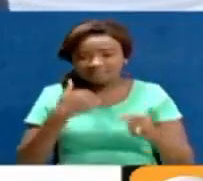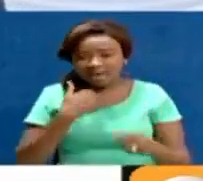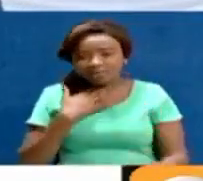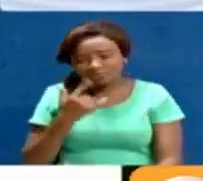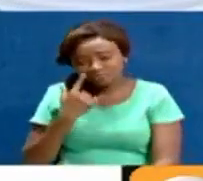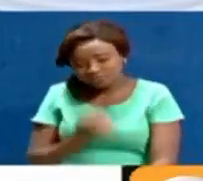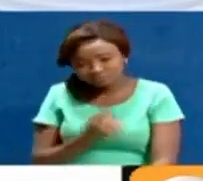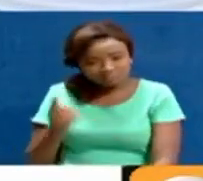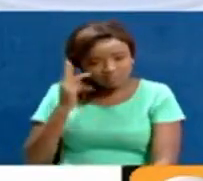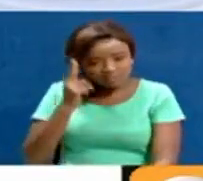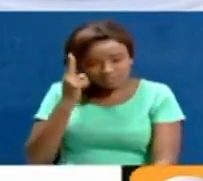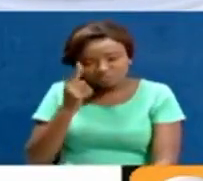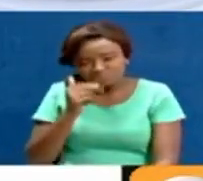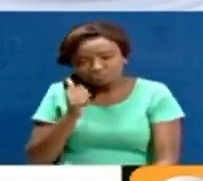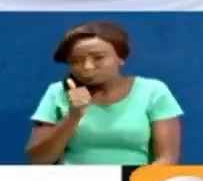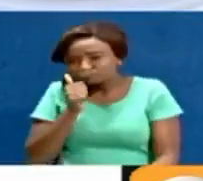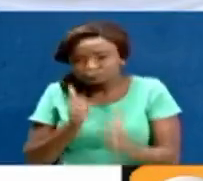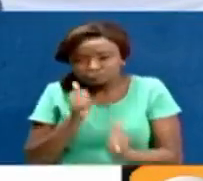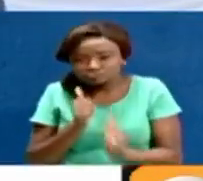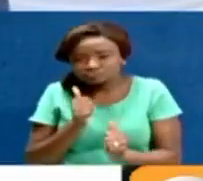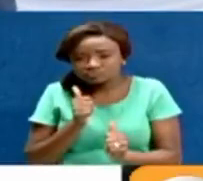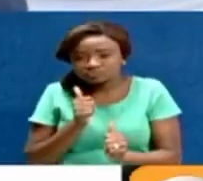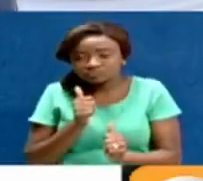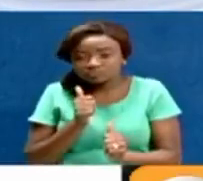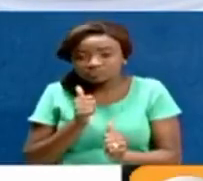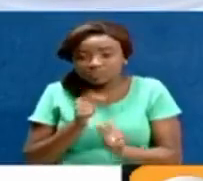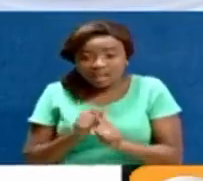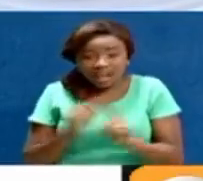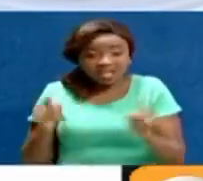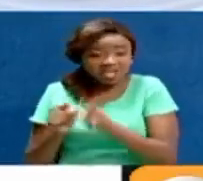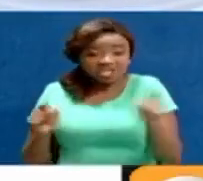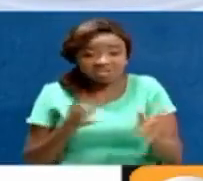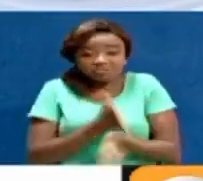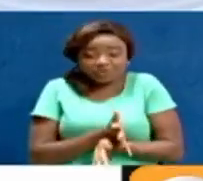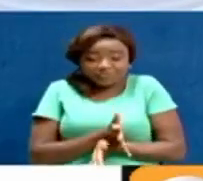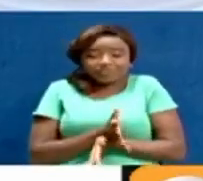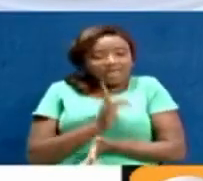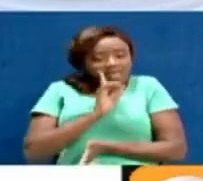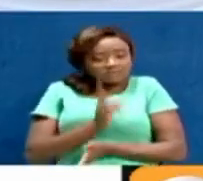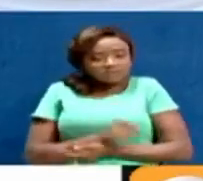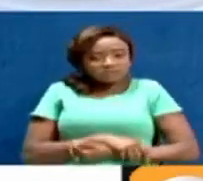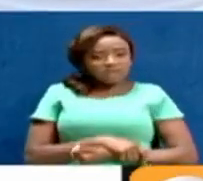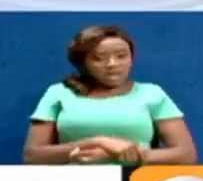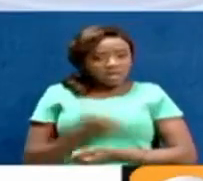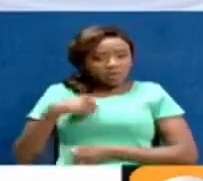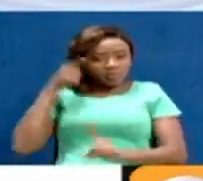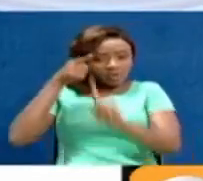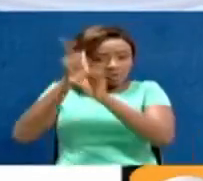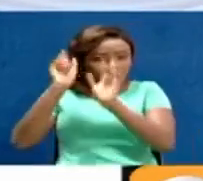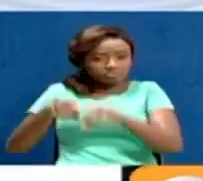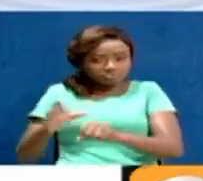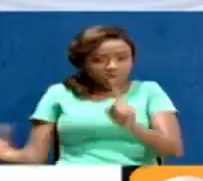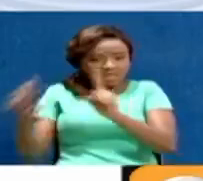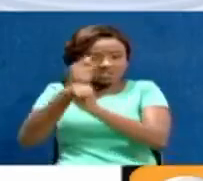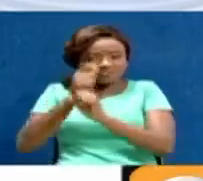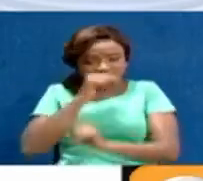I am not telling you to call off that strike. Lakini nyinyi mukikaa chini na muone ya kwamba we have achieved what we could be able to